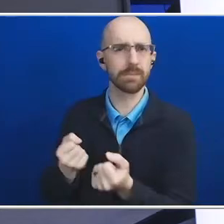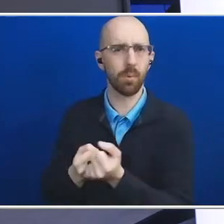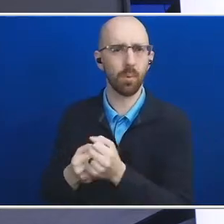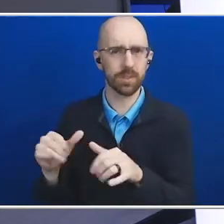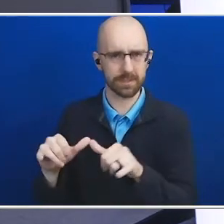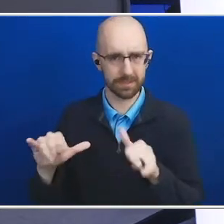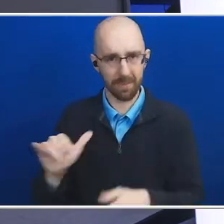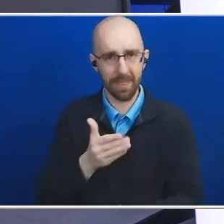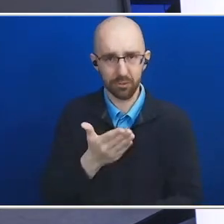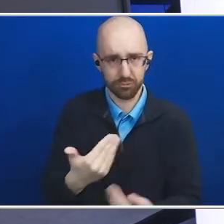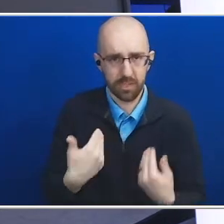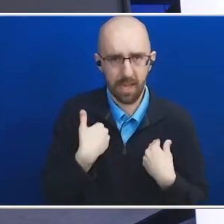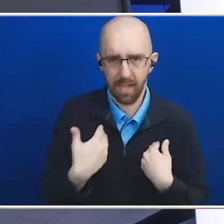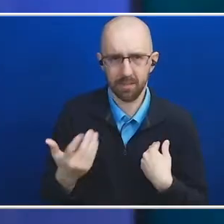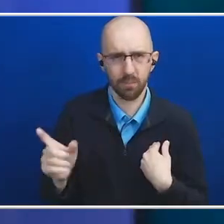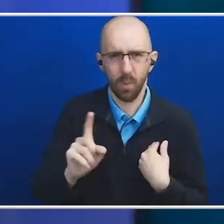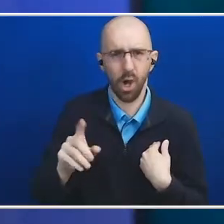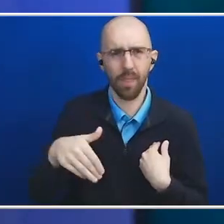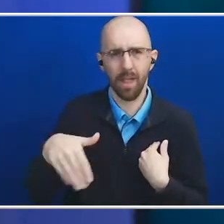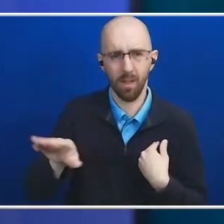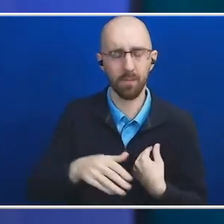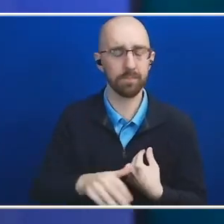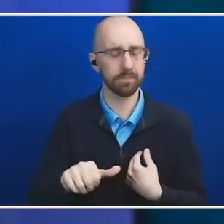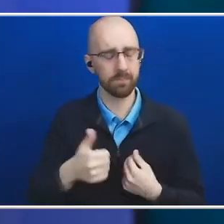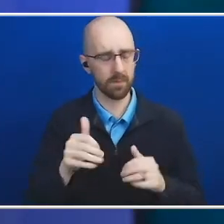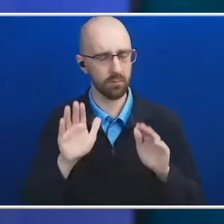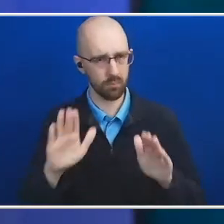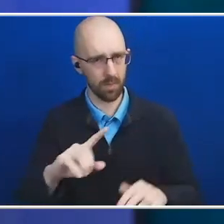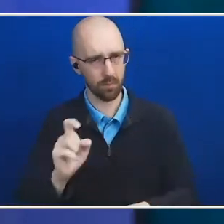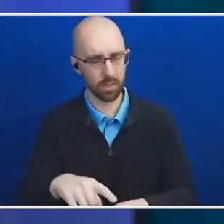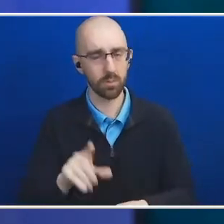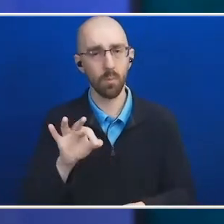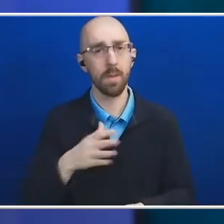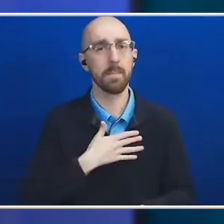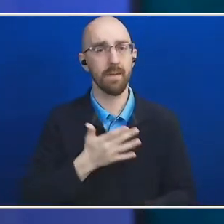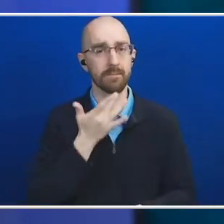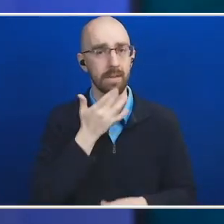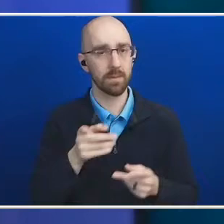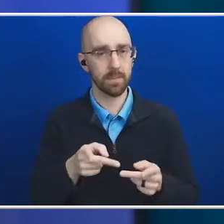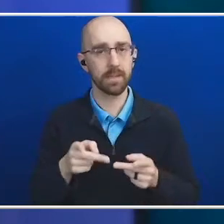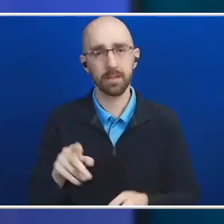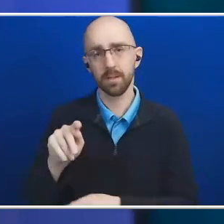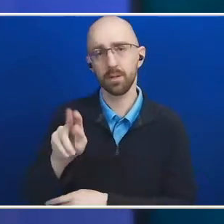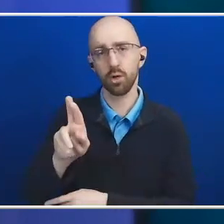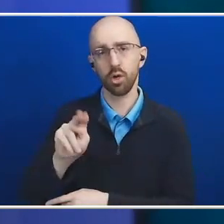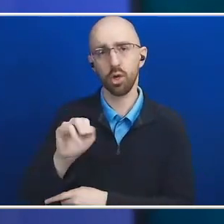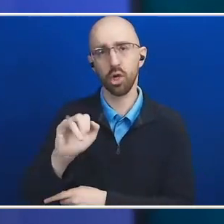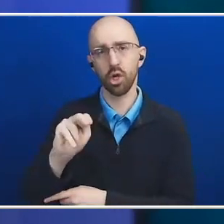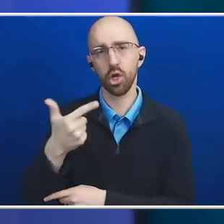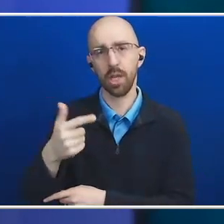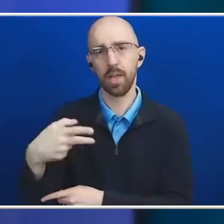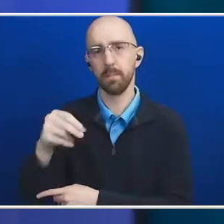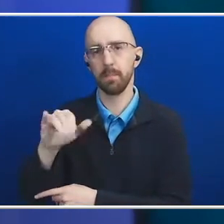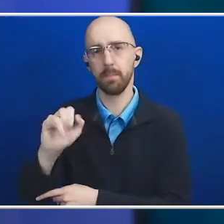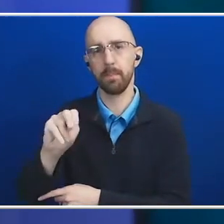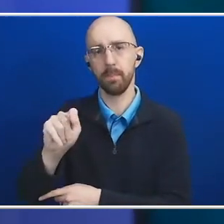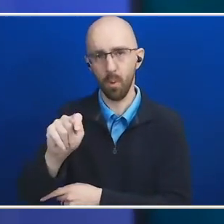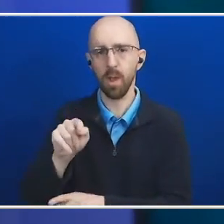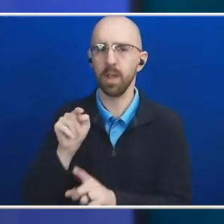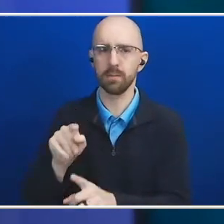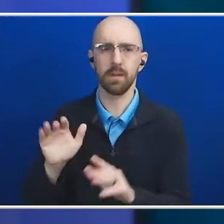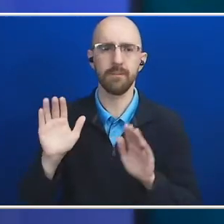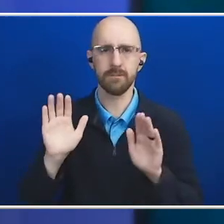might Another folks go? really great question. One of my favorite places is Turning Point. Yes. Turning Point has been a phenomenal